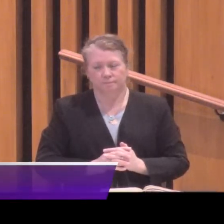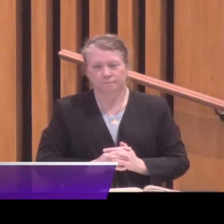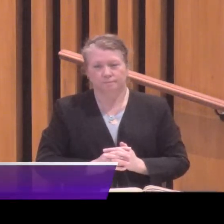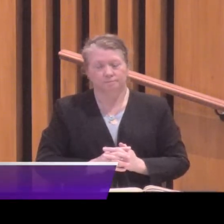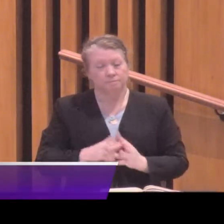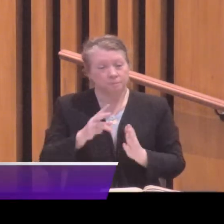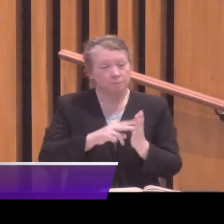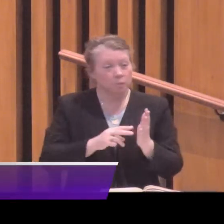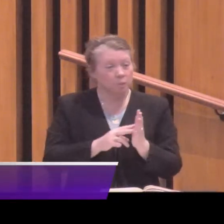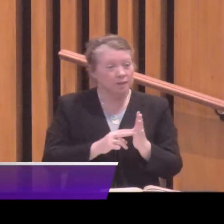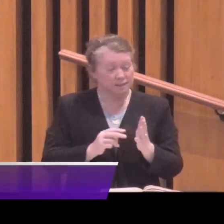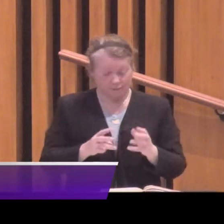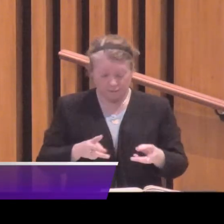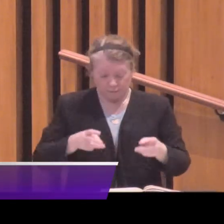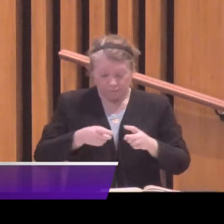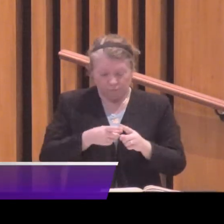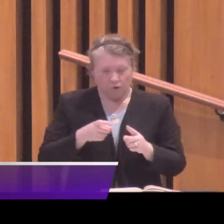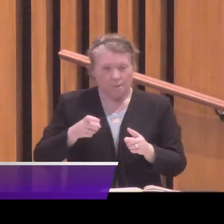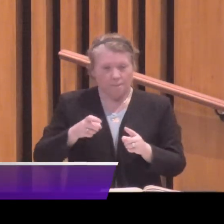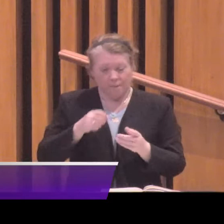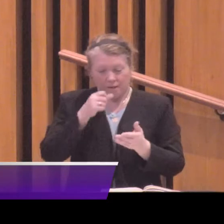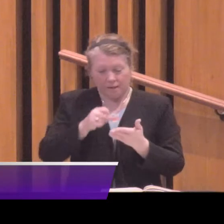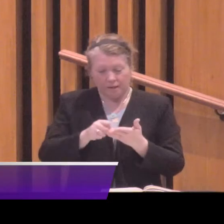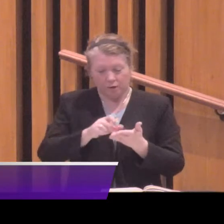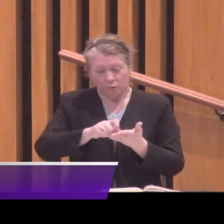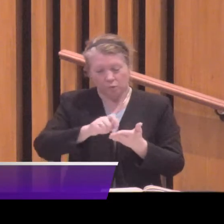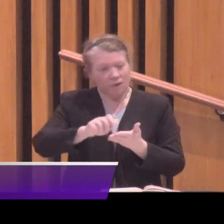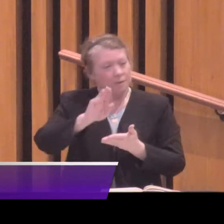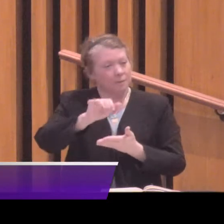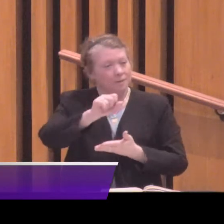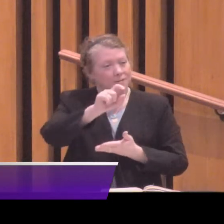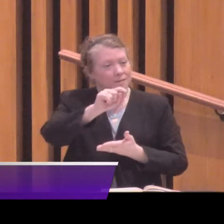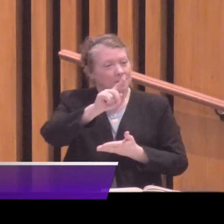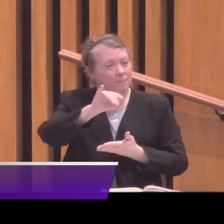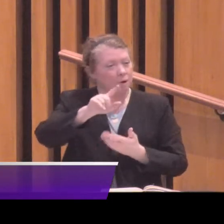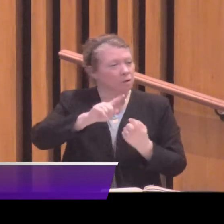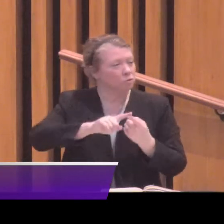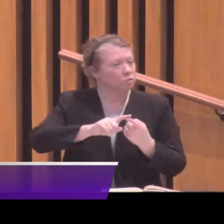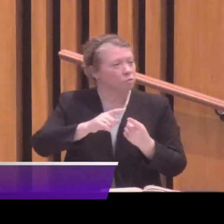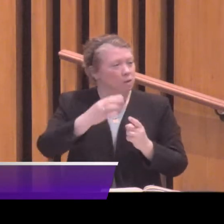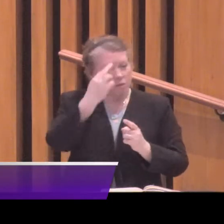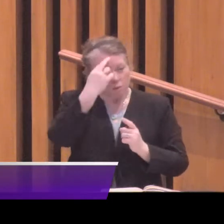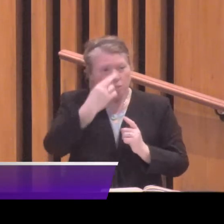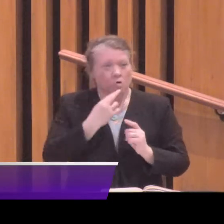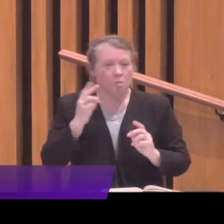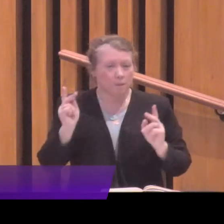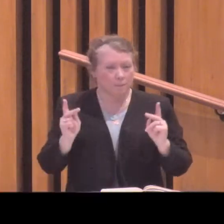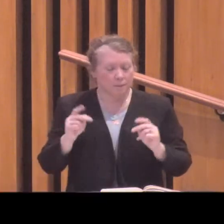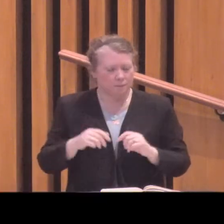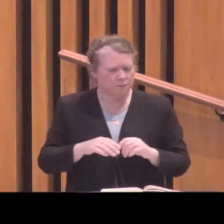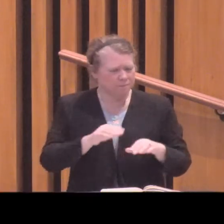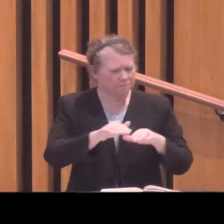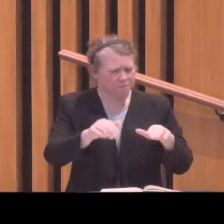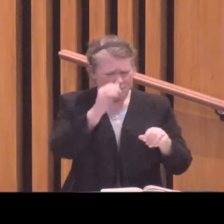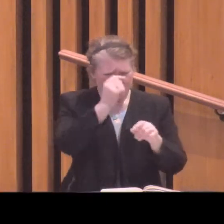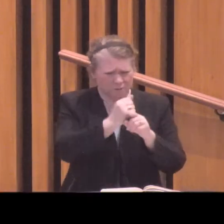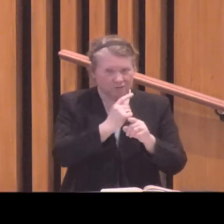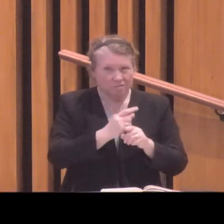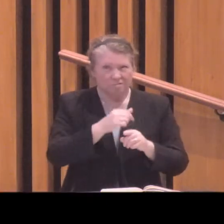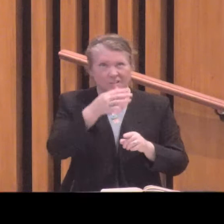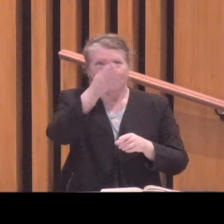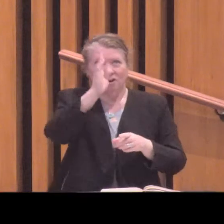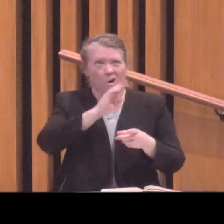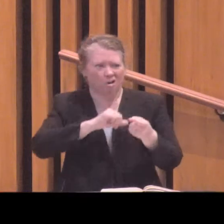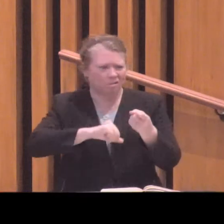A reading from the letter of St. Paul to the Romans. Brothers and sisters, if God is for us,